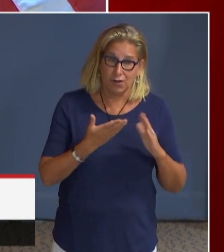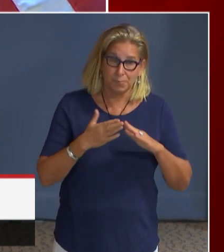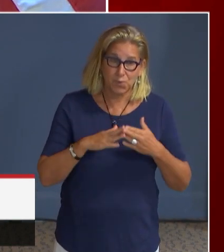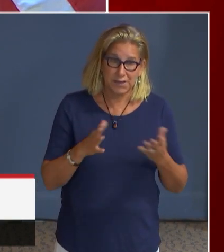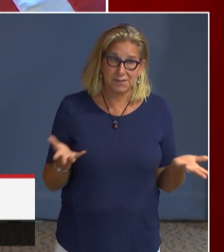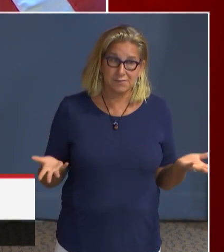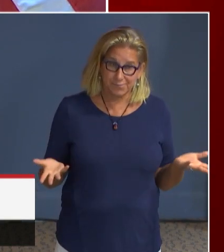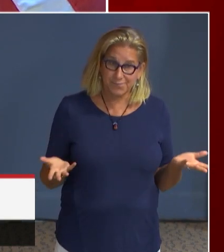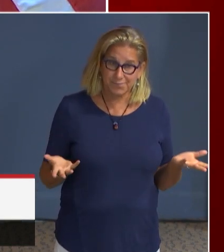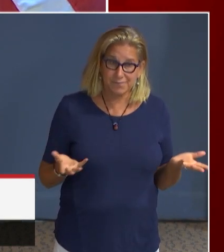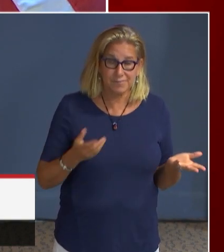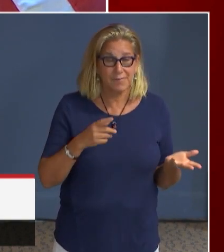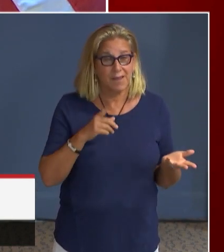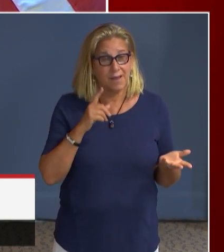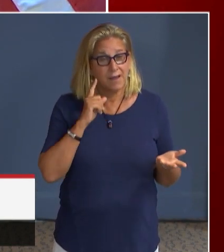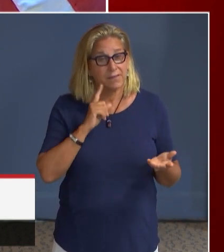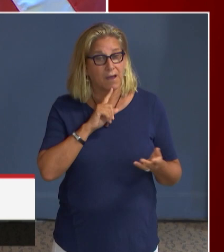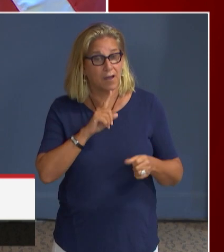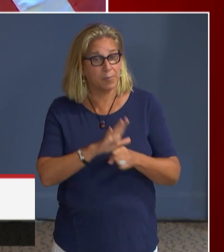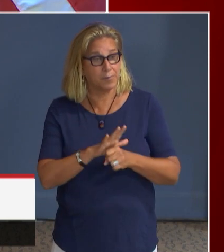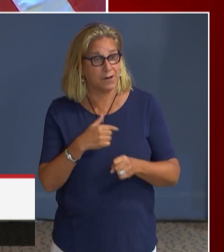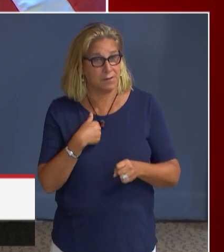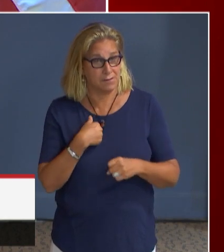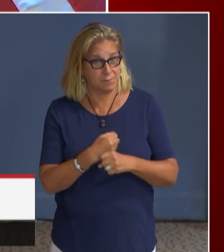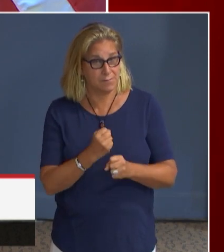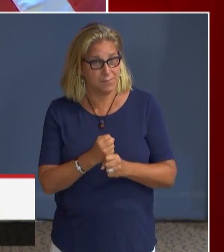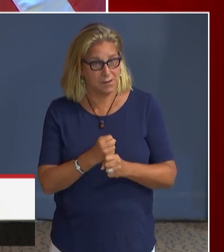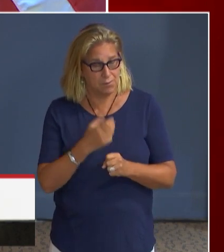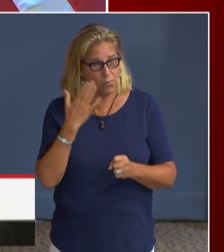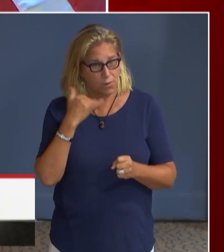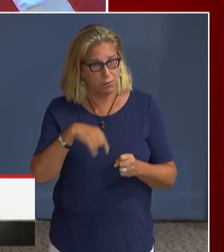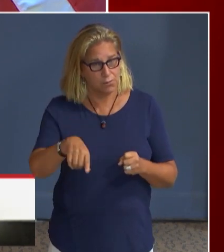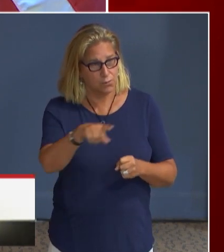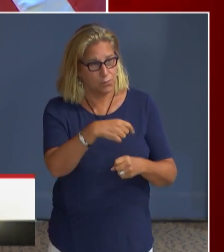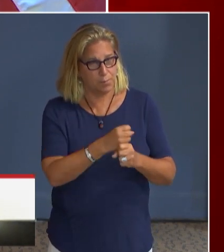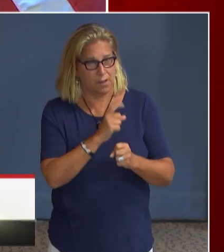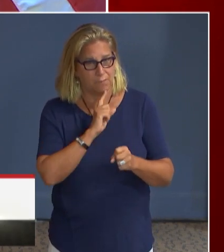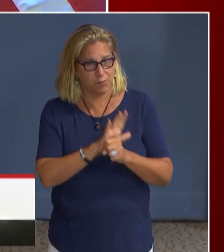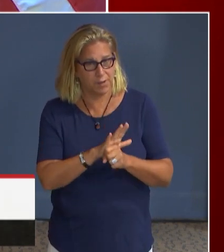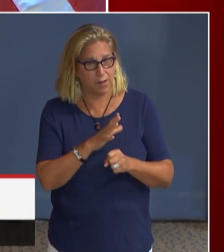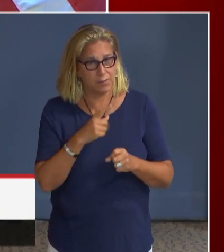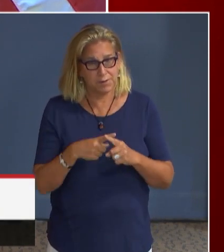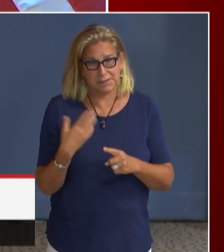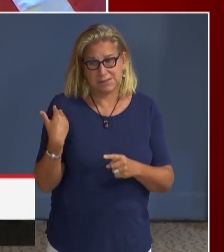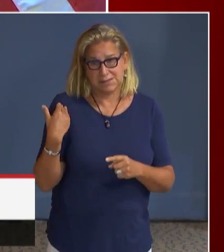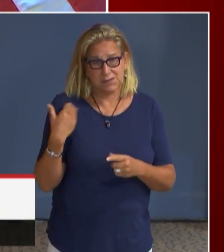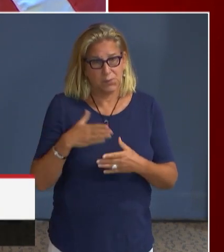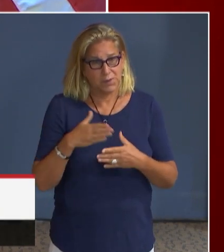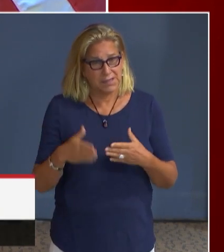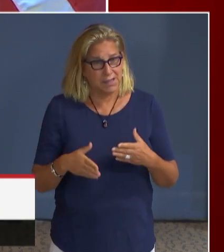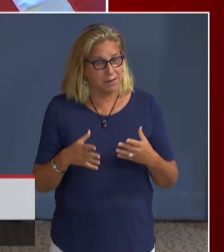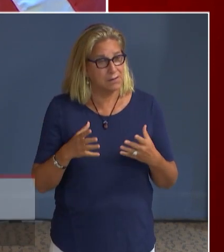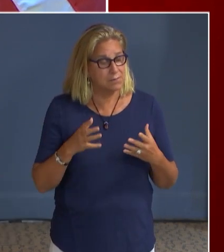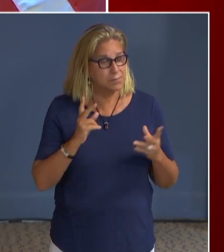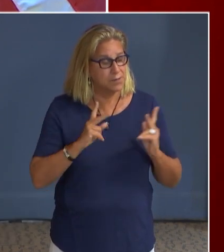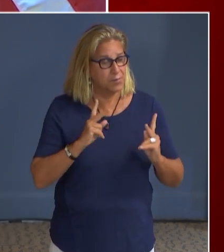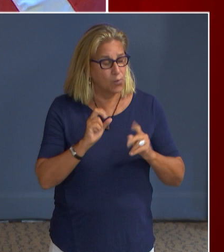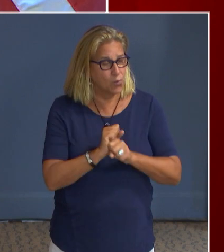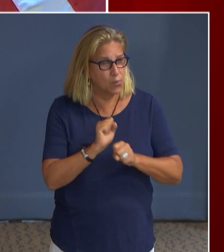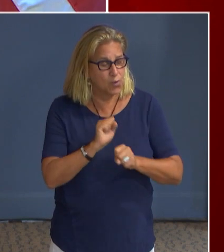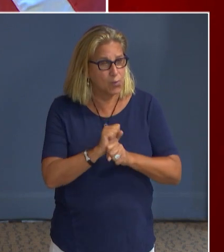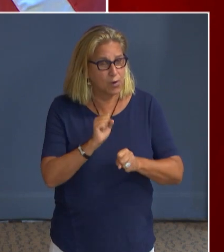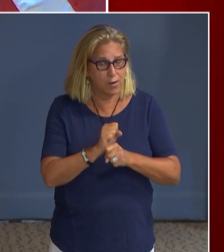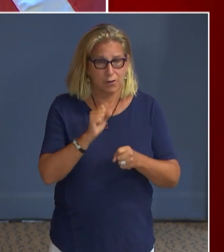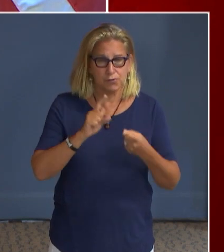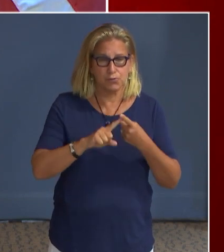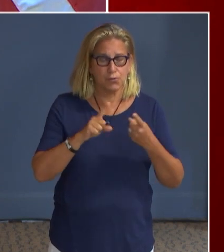when our employees worked throughout the weekend when I activated a heat emergency. Public servants were